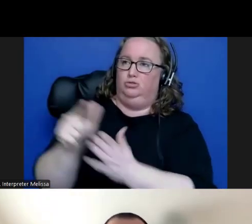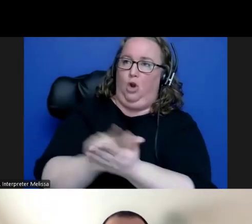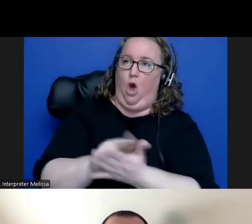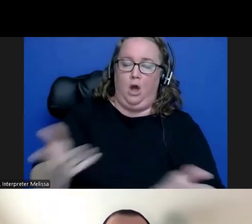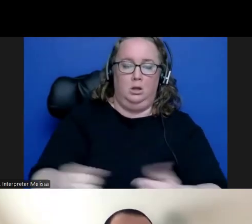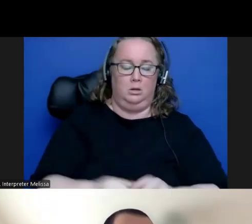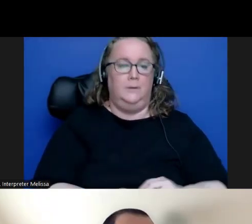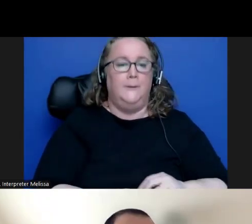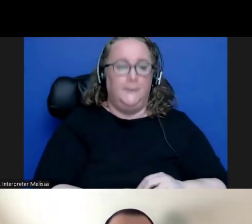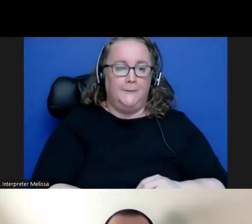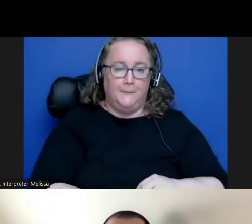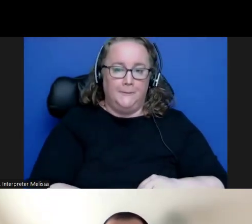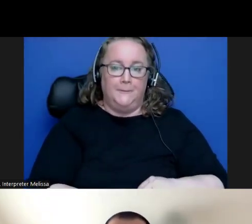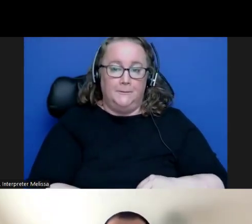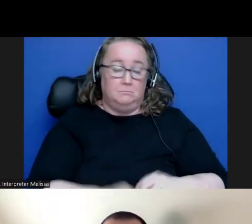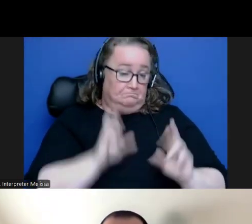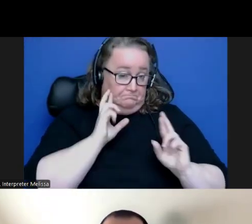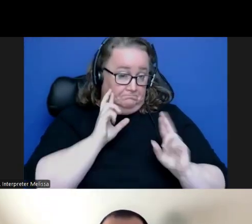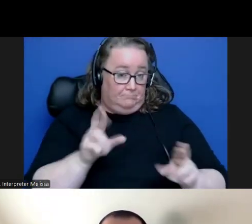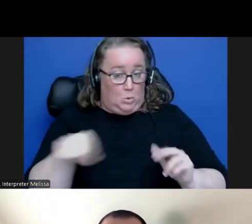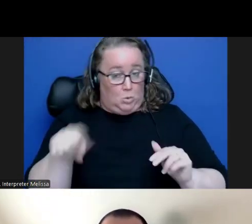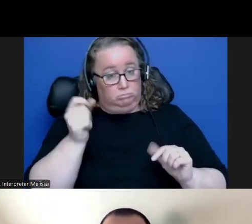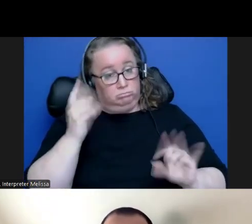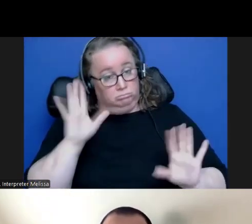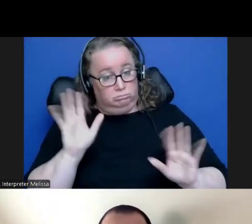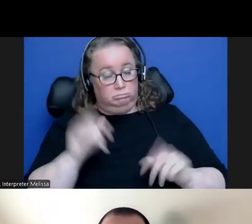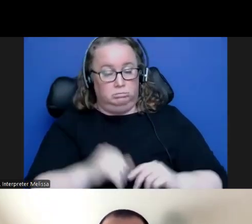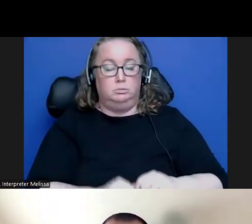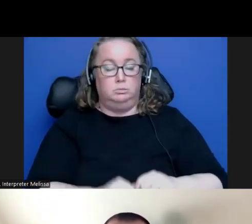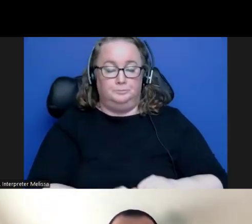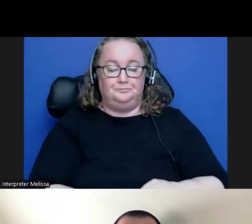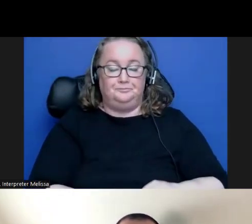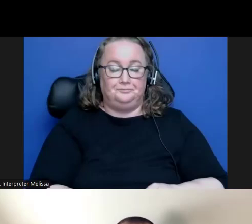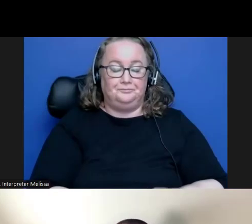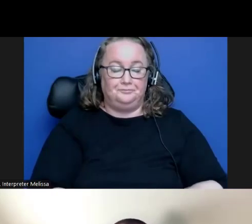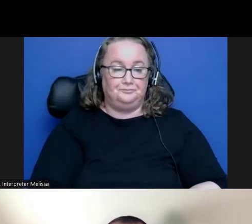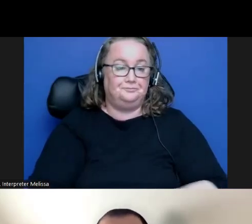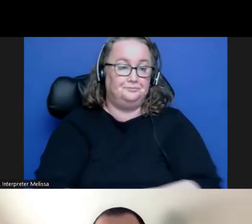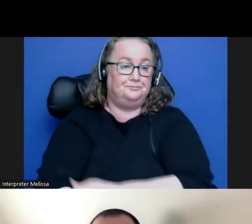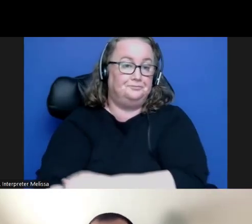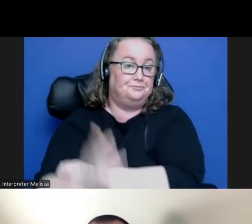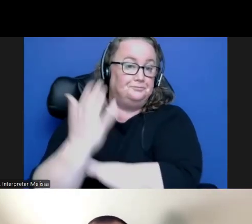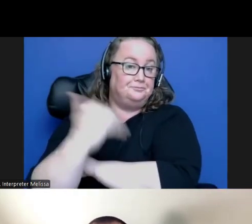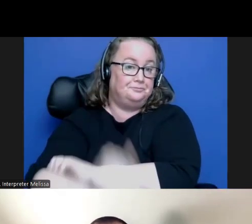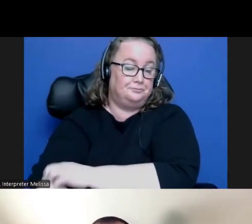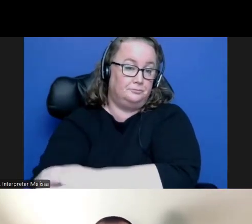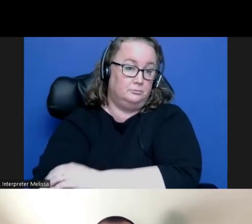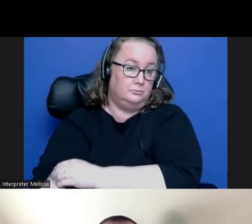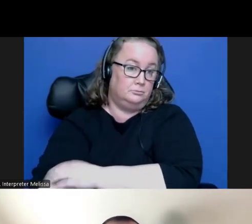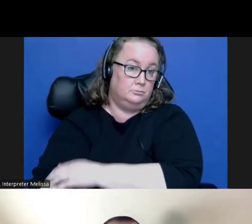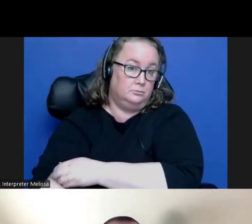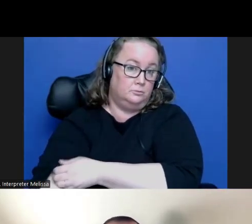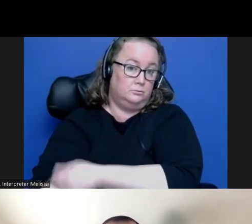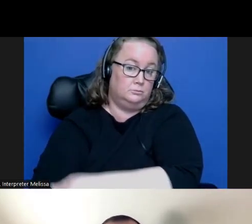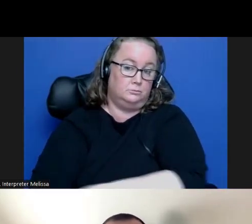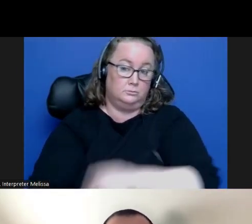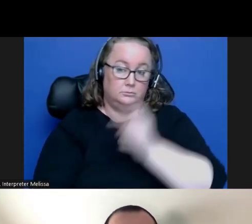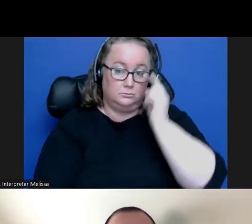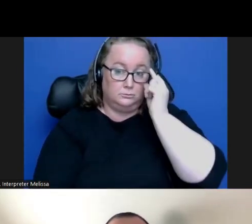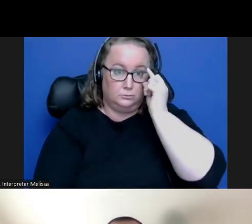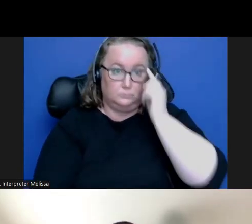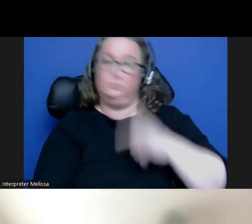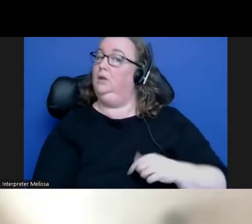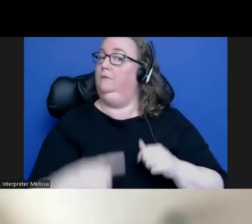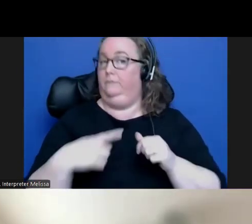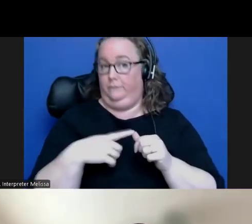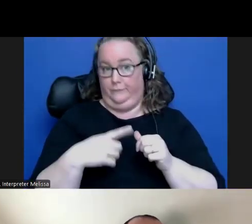and hopefully, this will make some sense here. Next slide, please. So our concern number